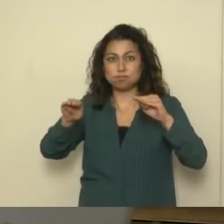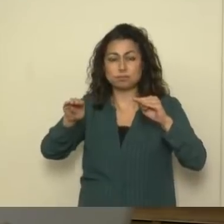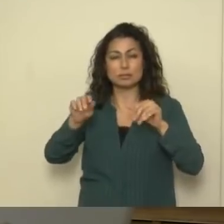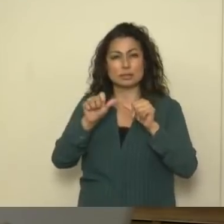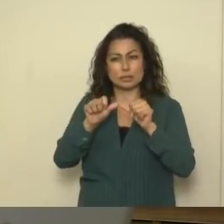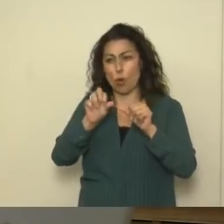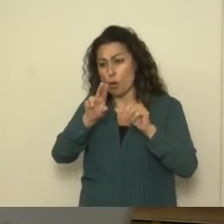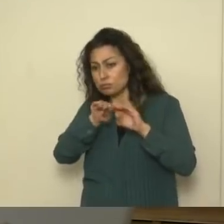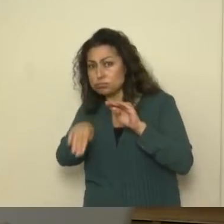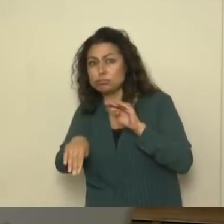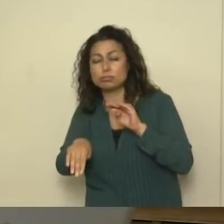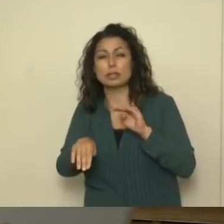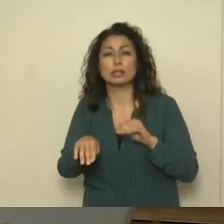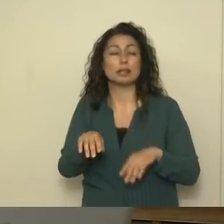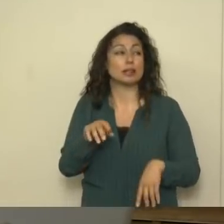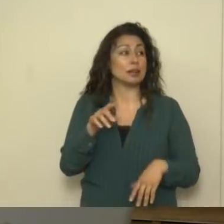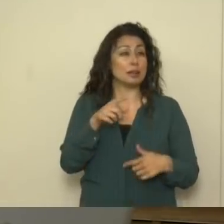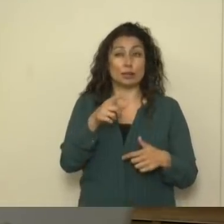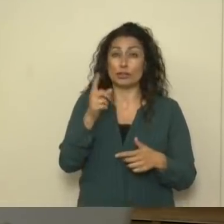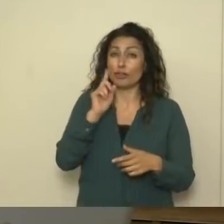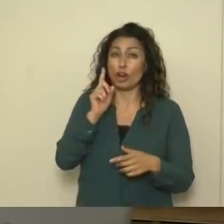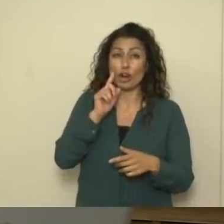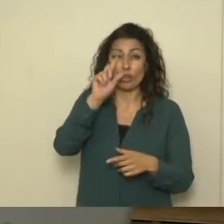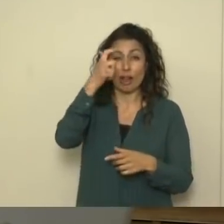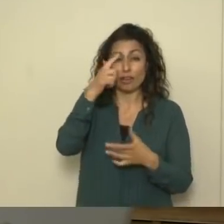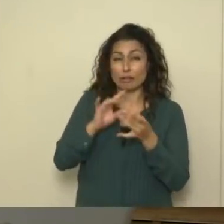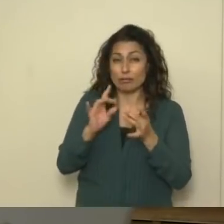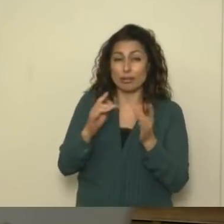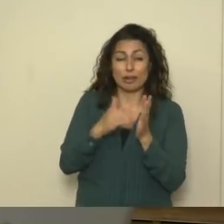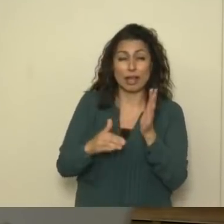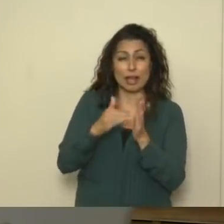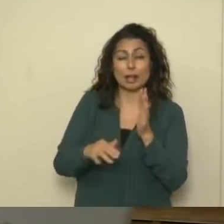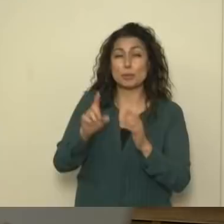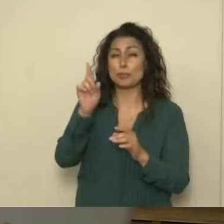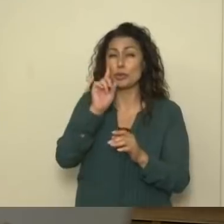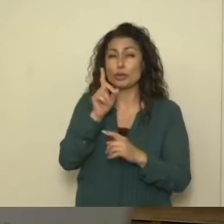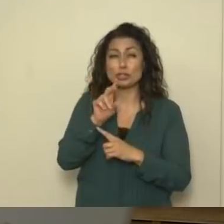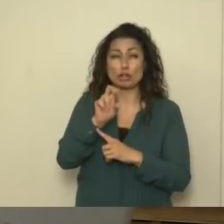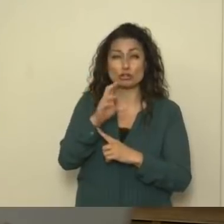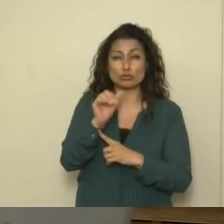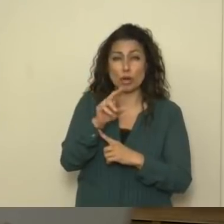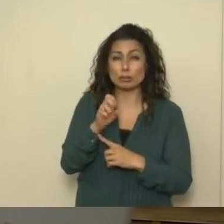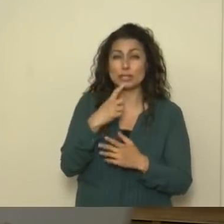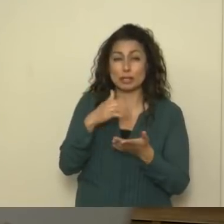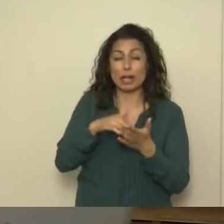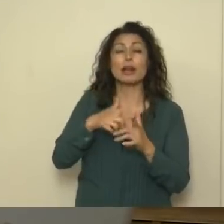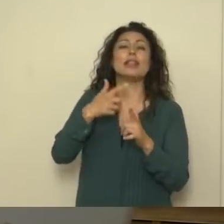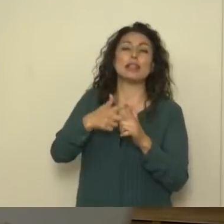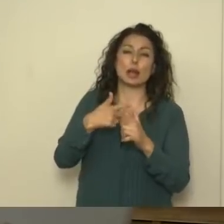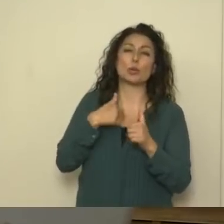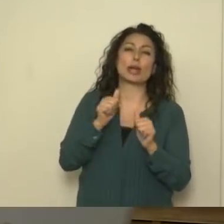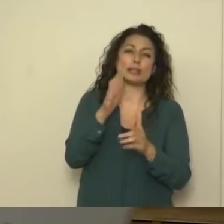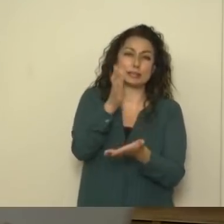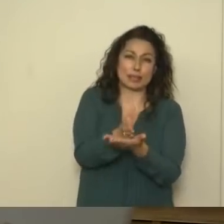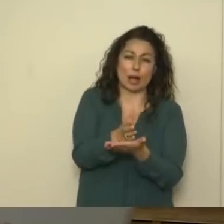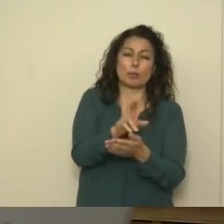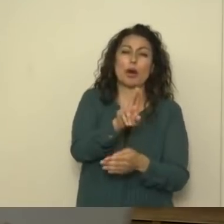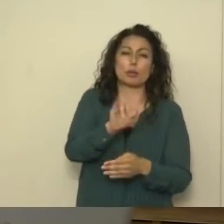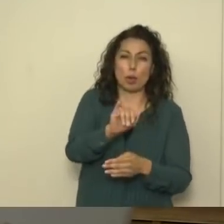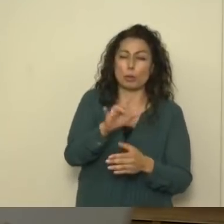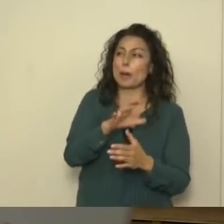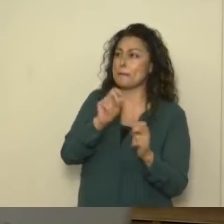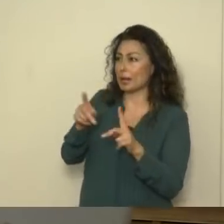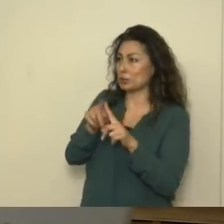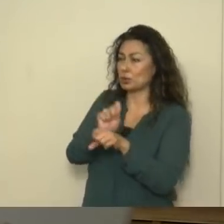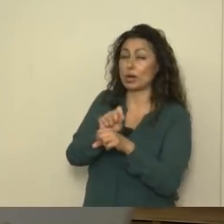Dr. Scrace, if you've been hearing them saying that for months, the more we're going to be able to get people off unemployment and back to work. Makes our jobs easier.